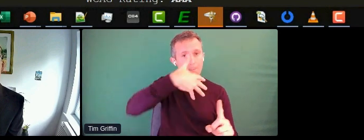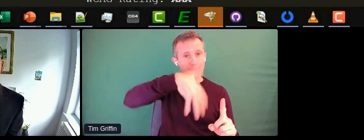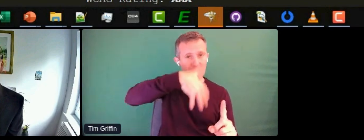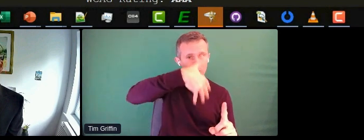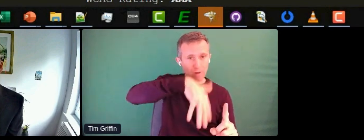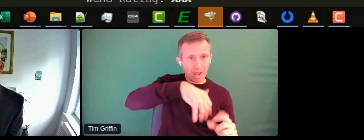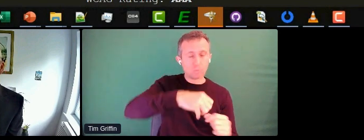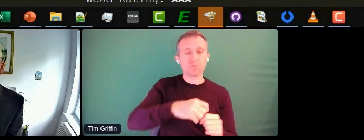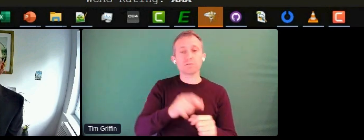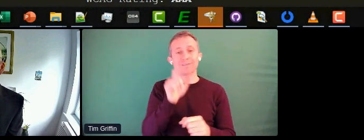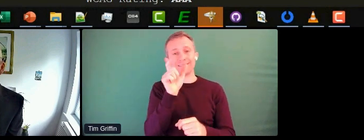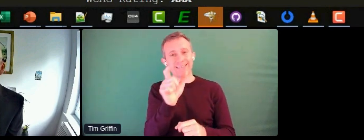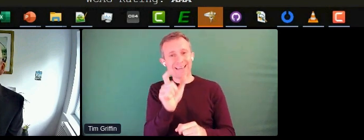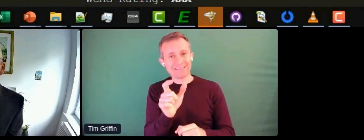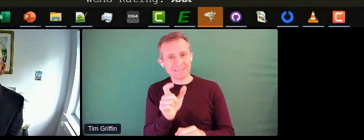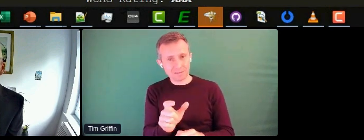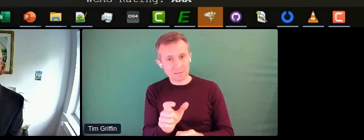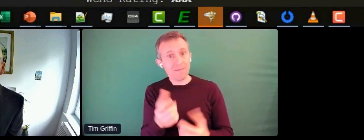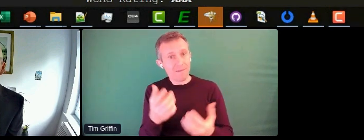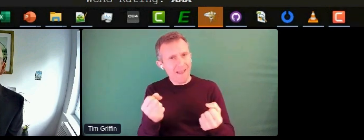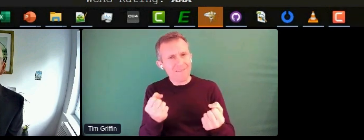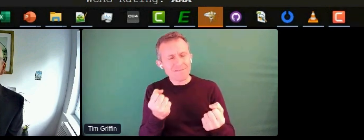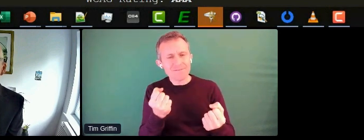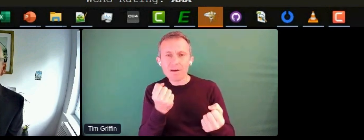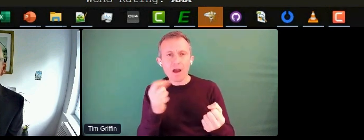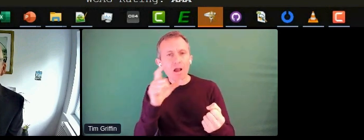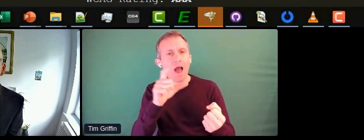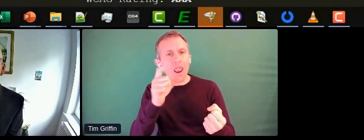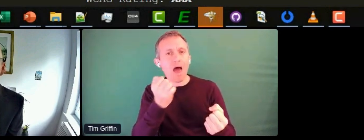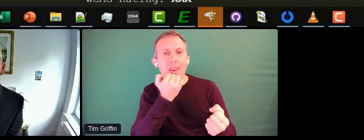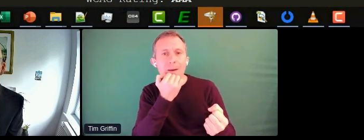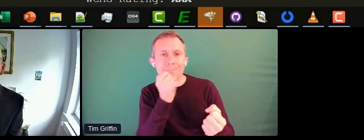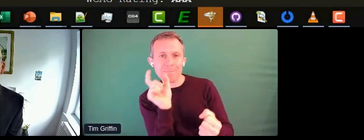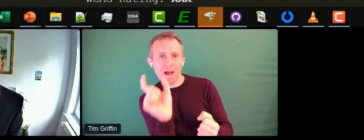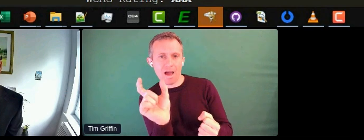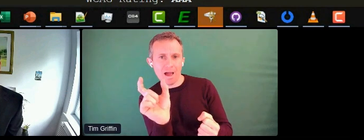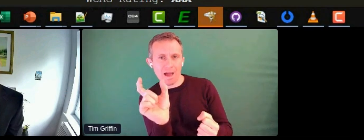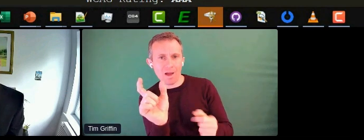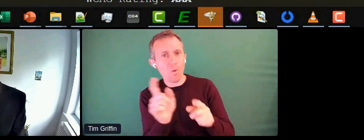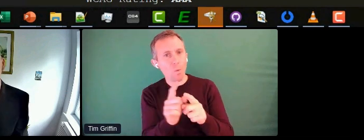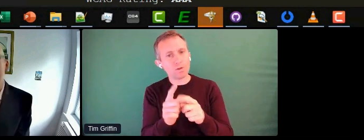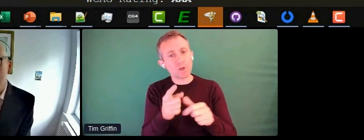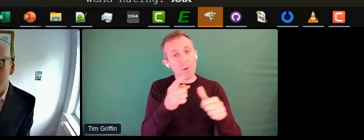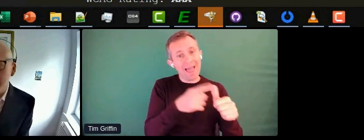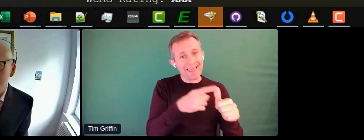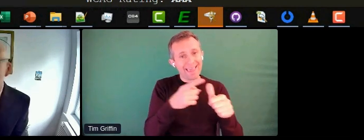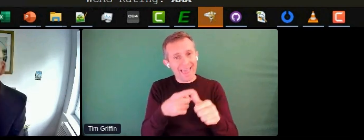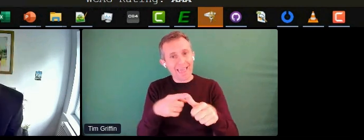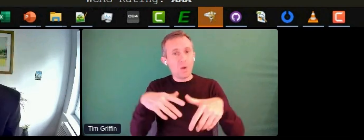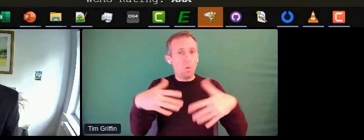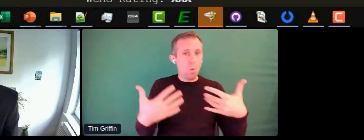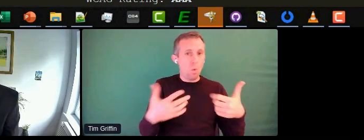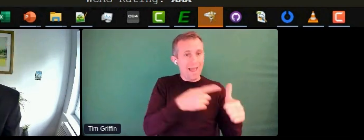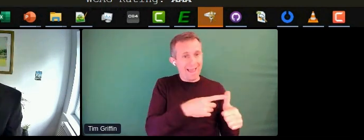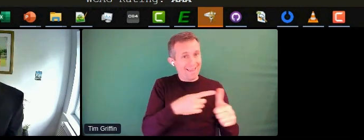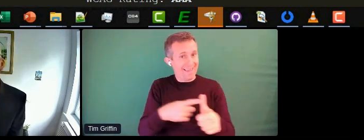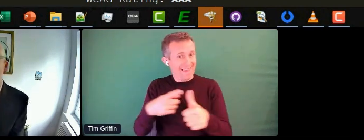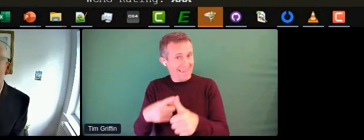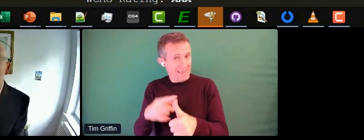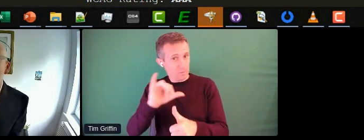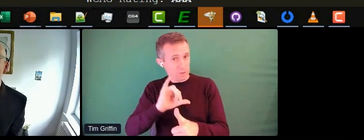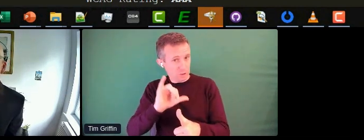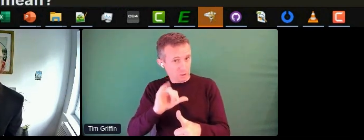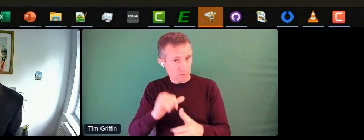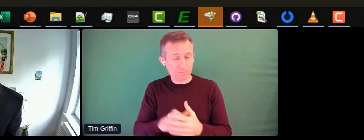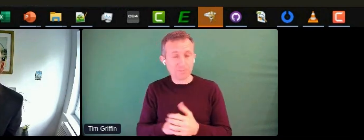the hex code for that color, the contrast ratio, what WCAG criteria would it meet, in this case, AAA,